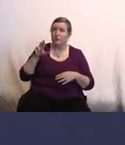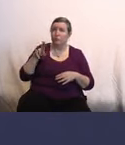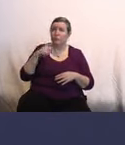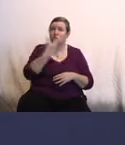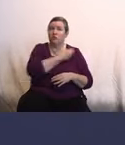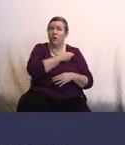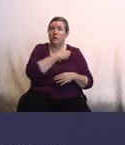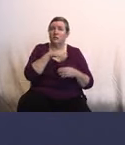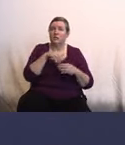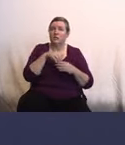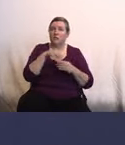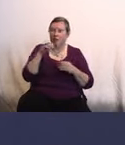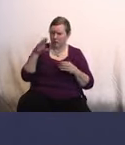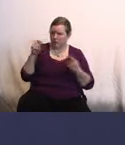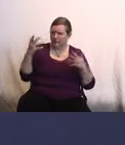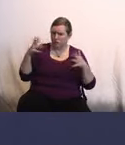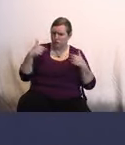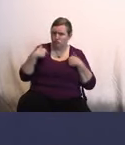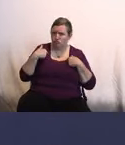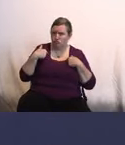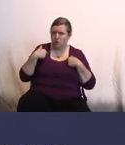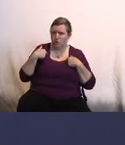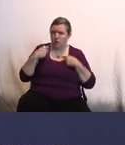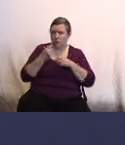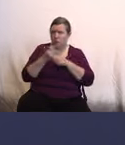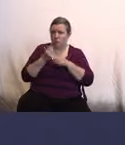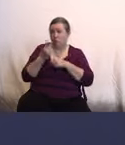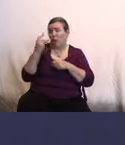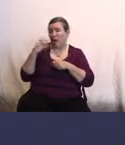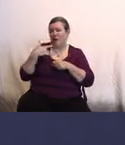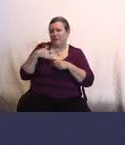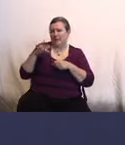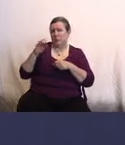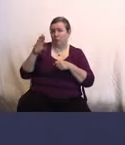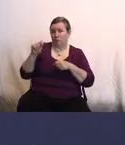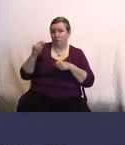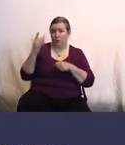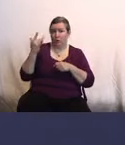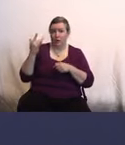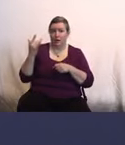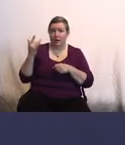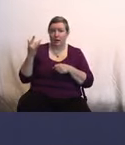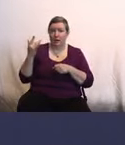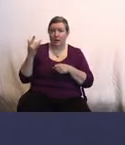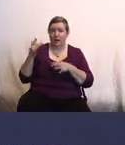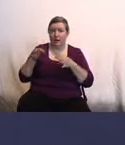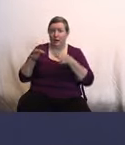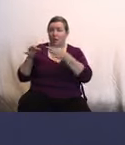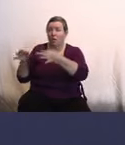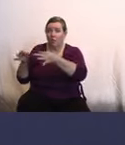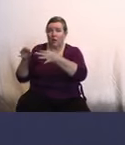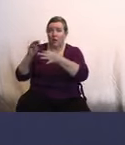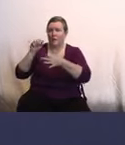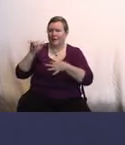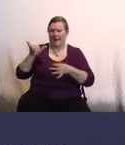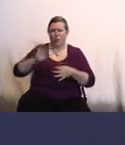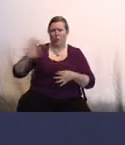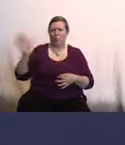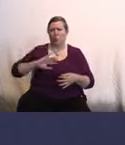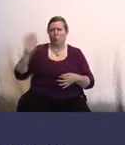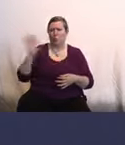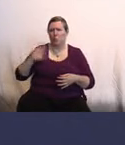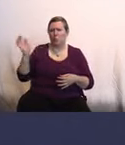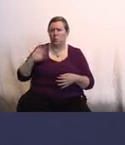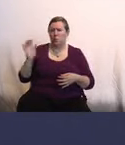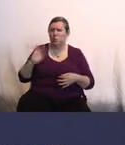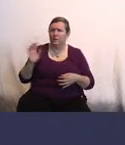question, Dave, why? And I'm not getting it in May. because there's going to be this, I would suspect,